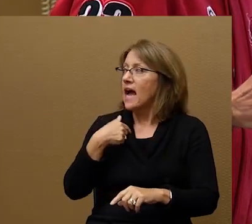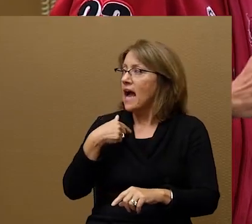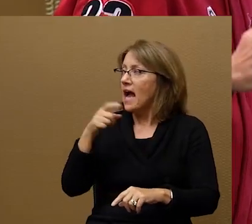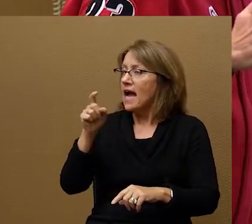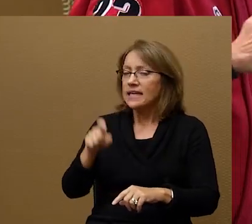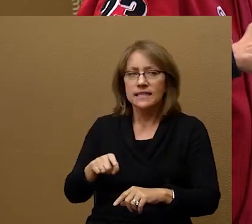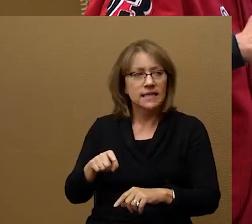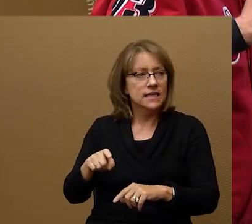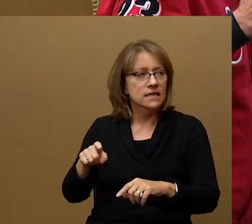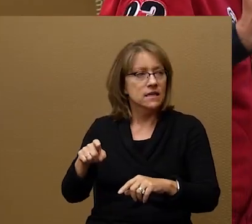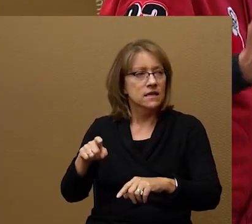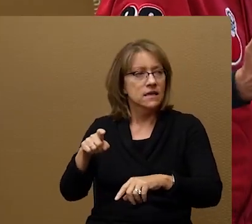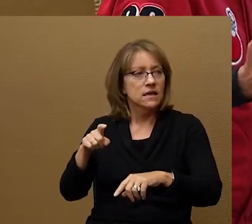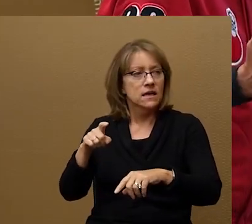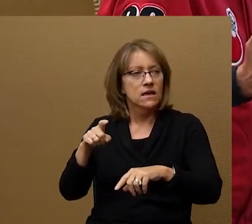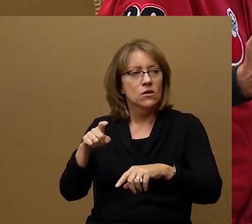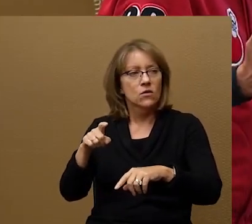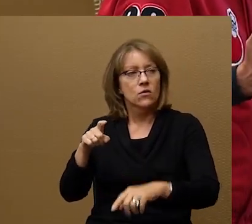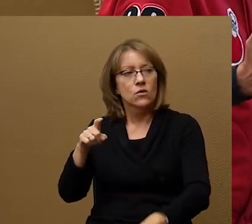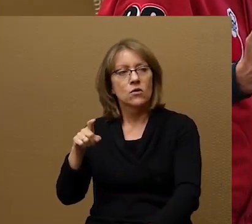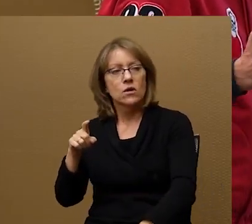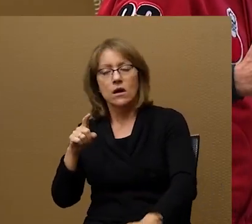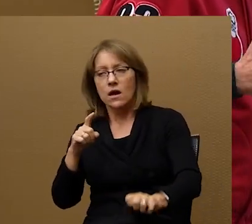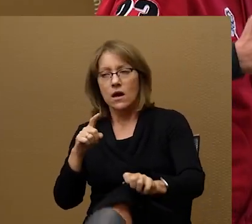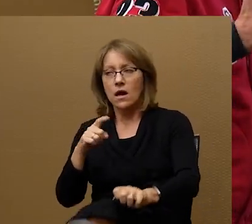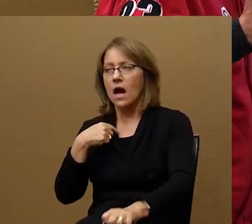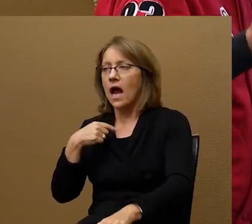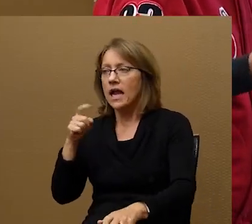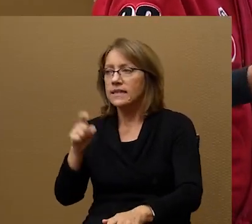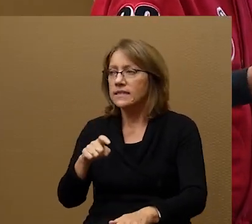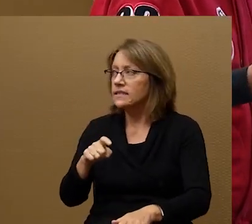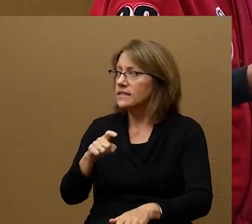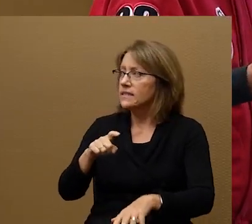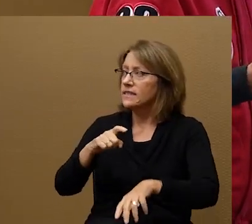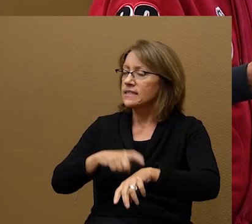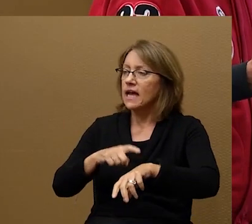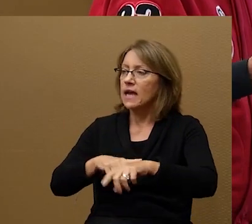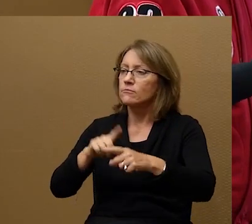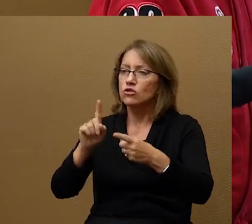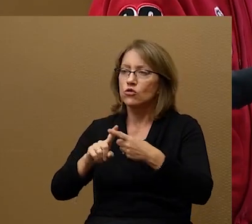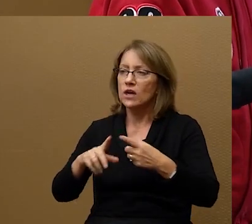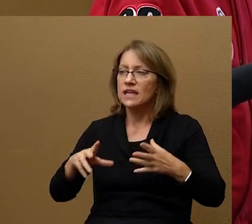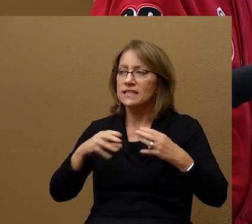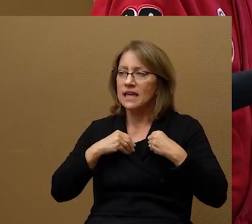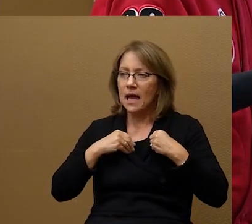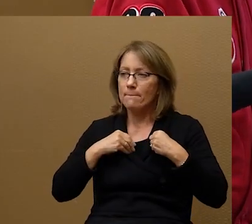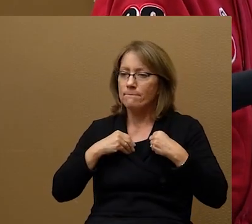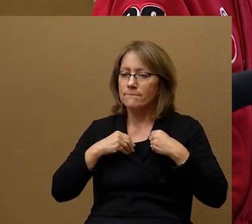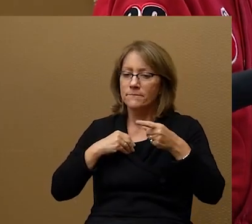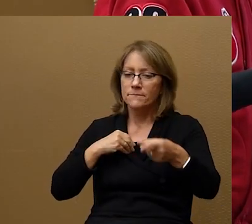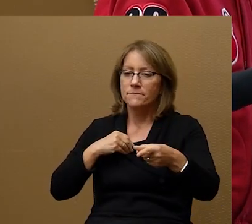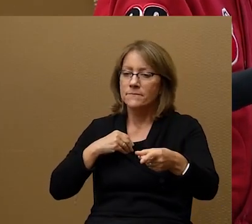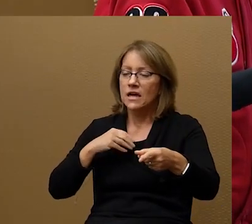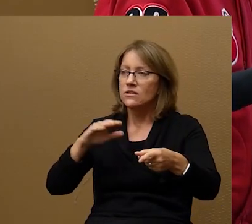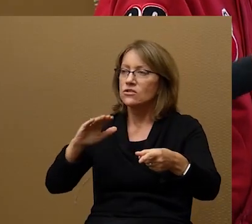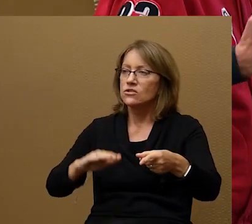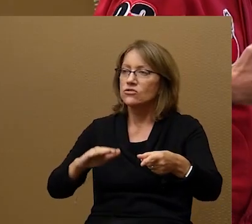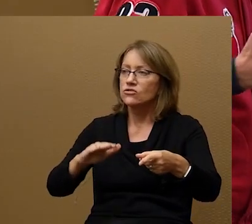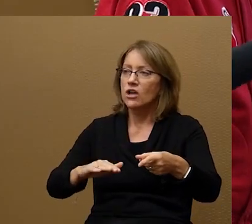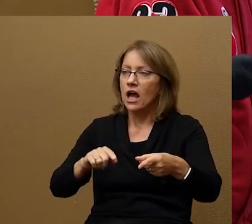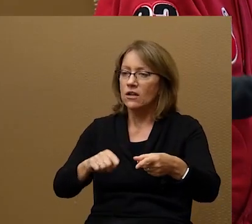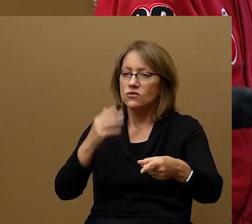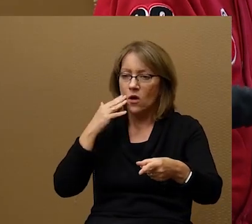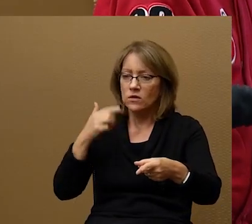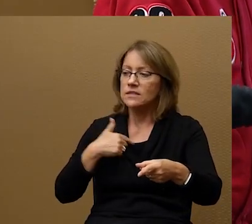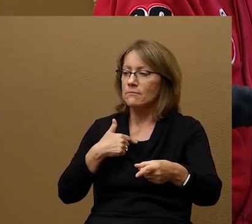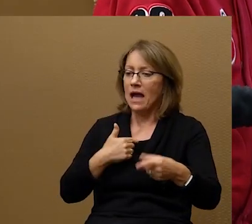And then that Like lets the processing. child know that the responsibility is back on them to change. And you give